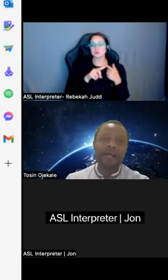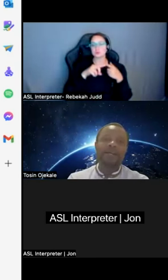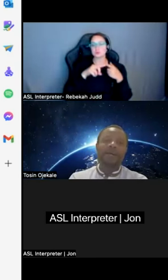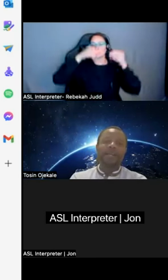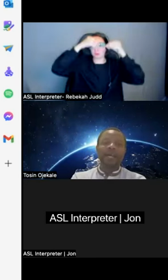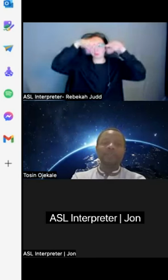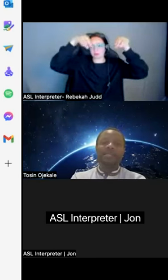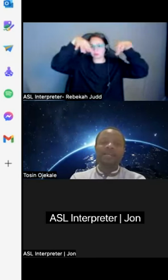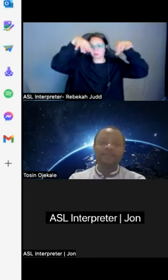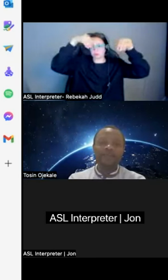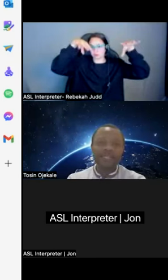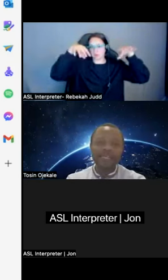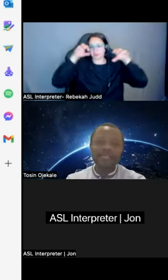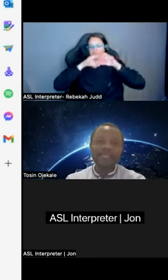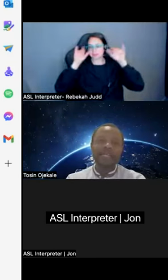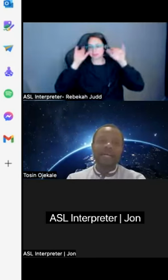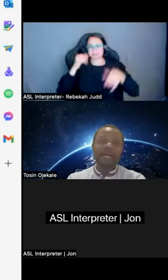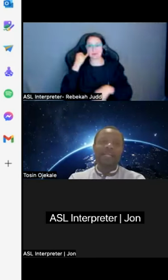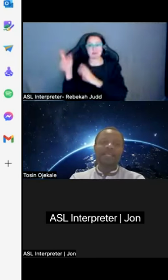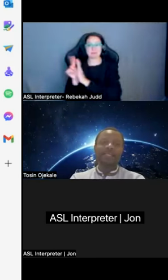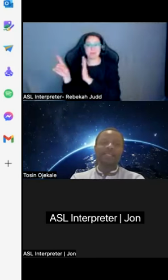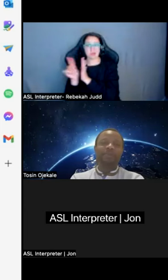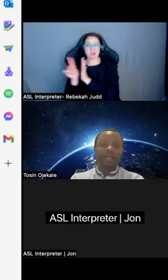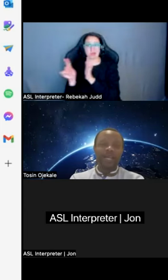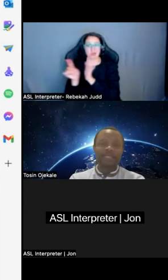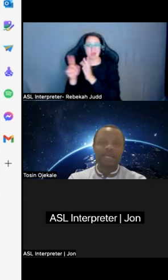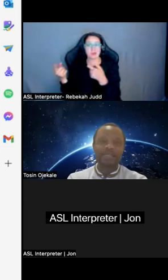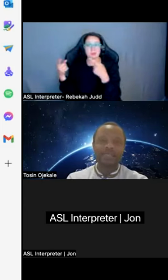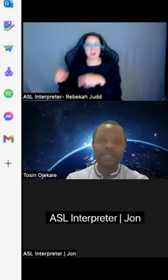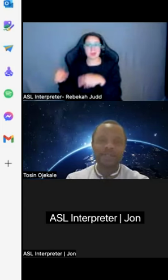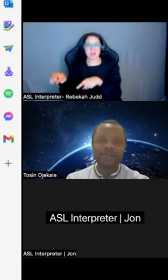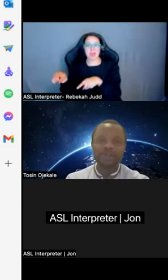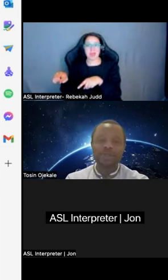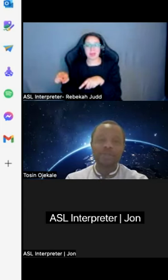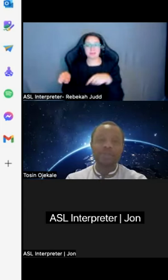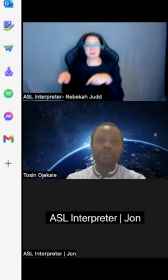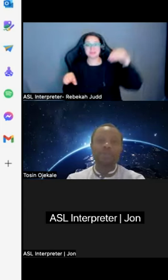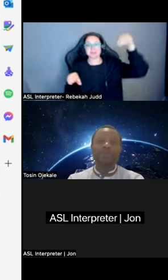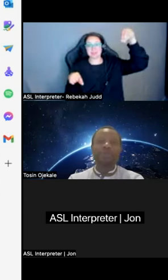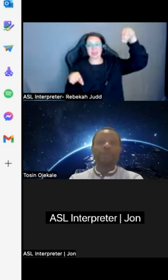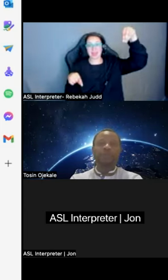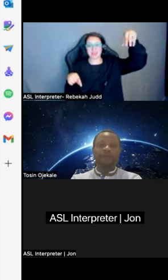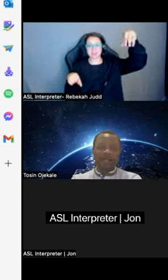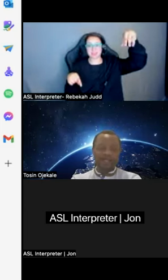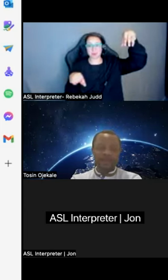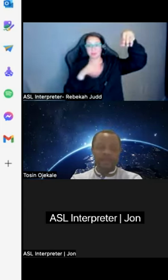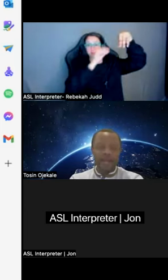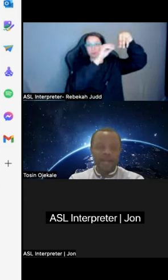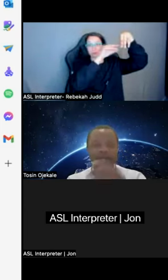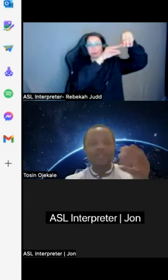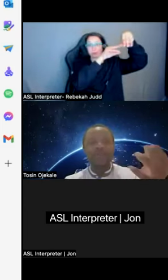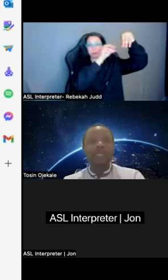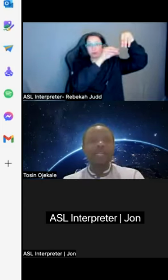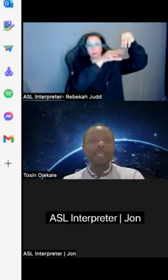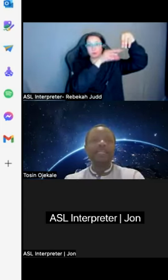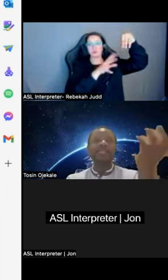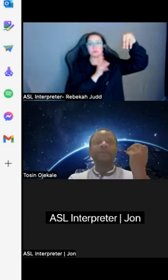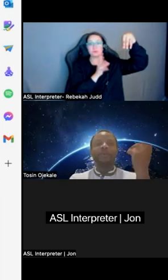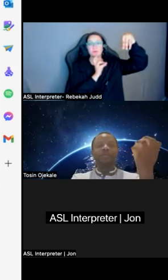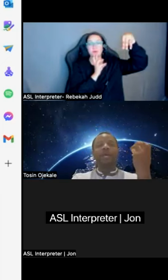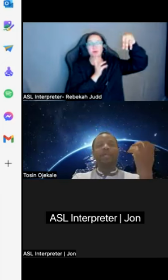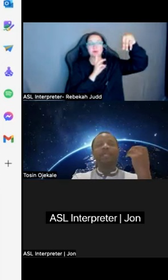fire alarm is activated, and then the sprinklers are set to fight the fire. So they